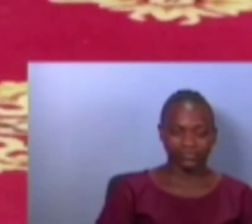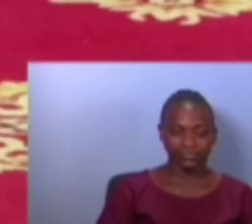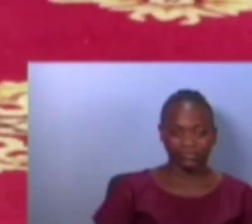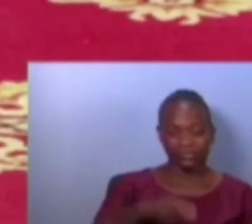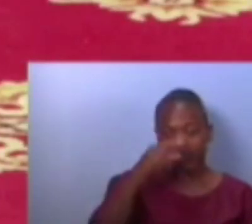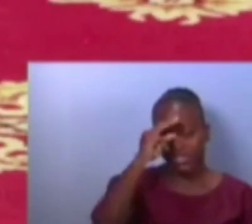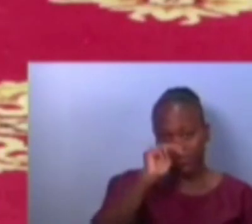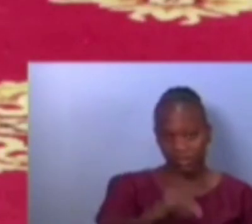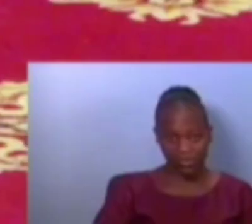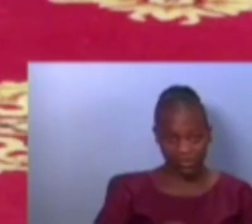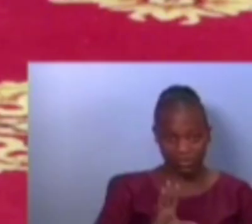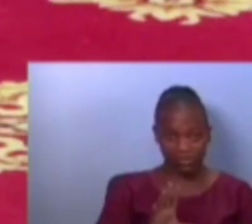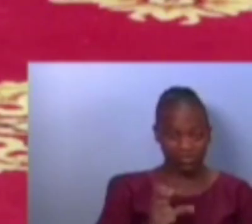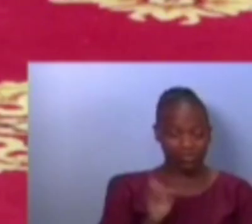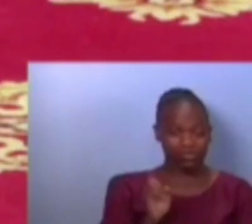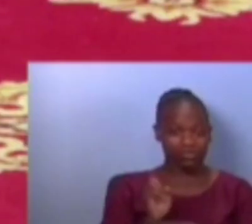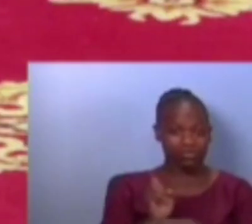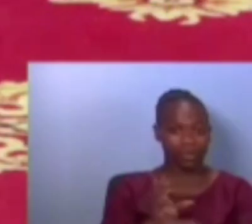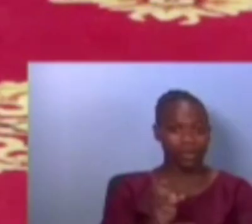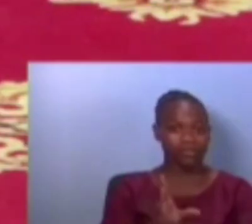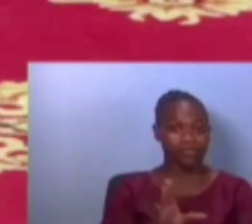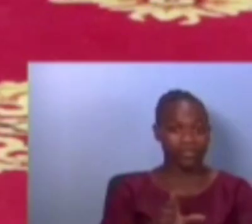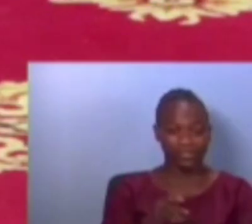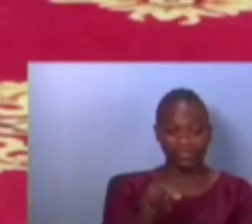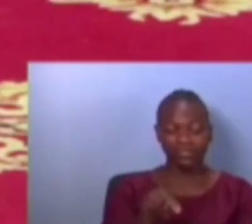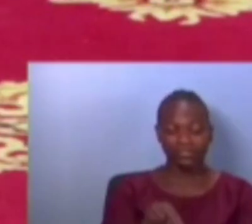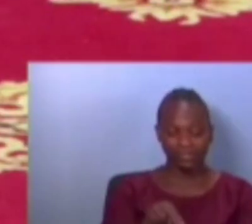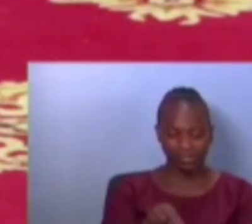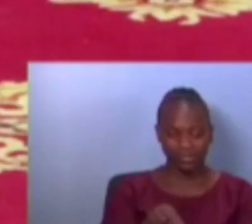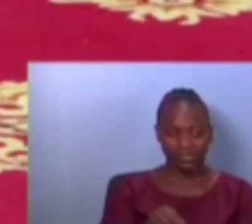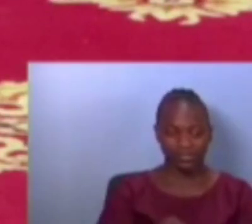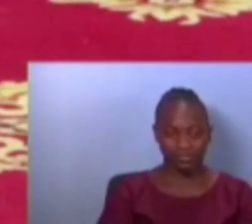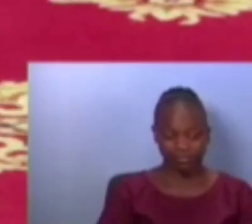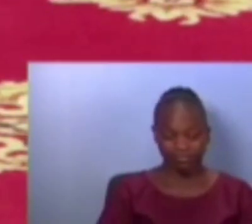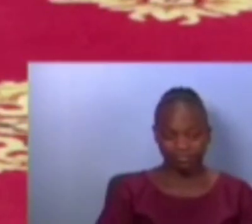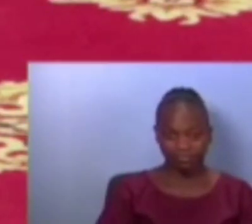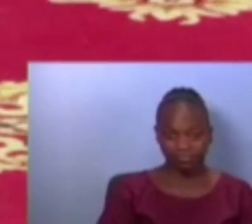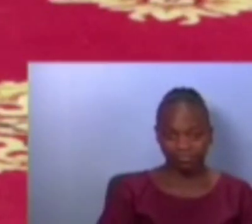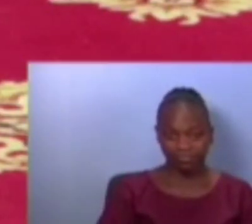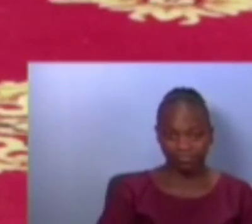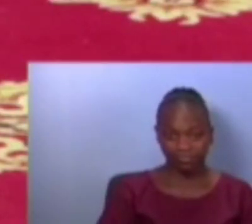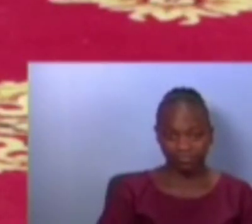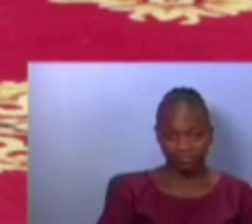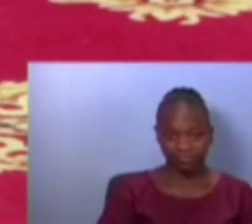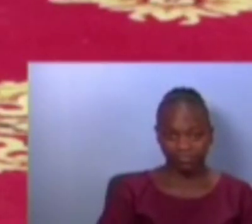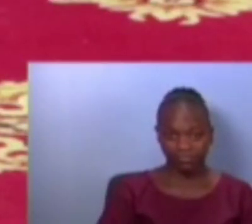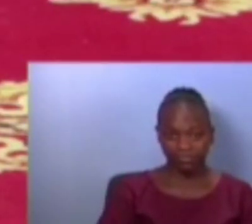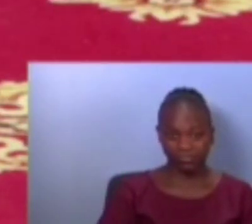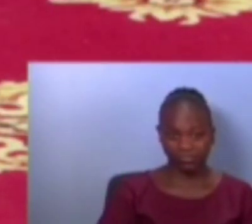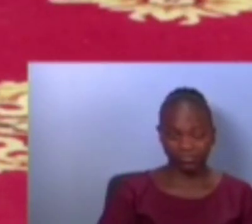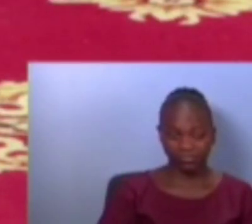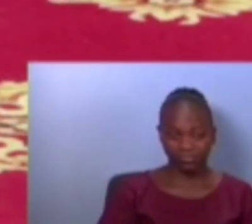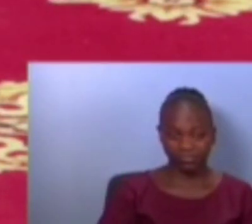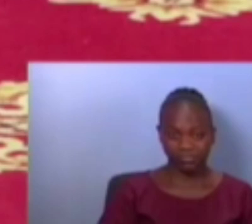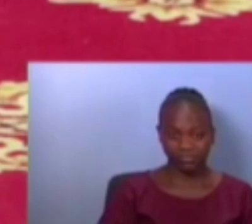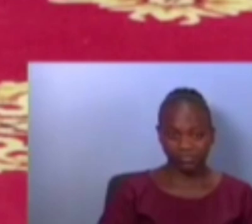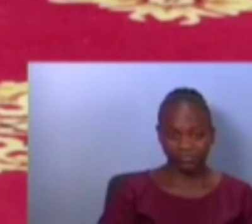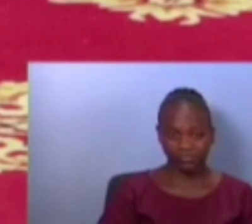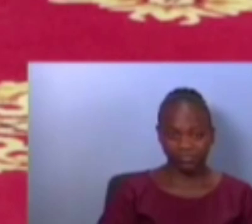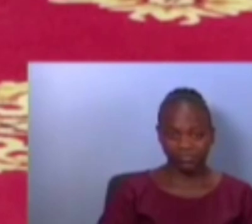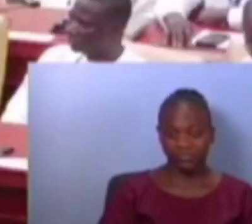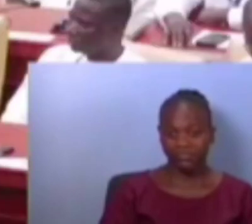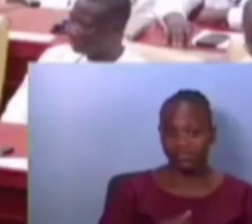your guidance will be needed in this matter. This is